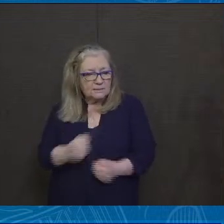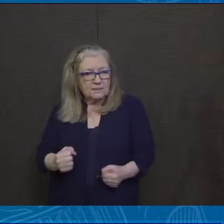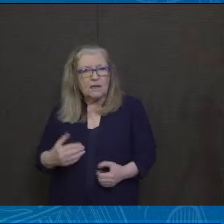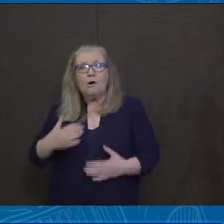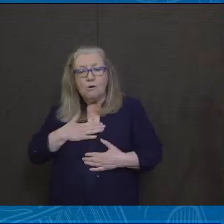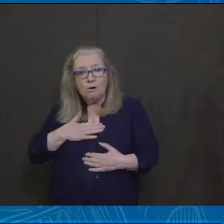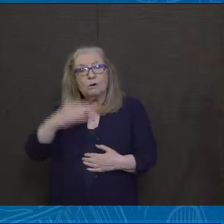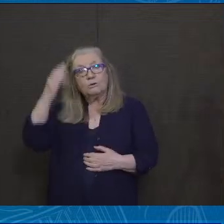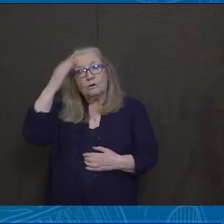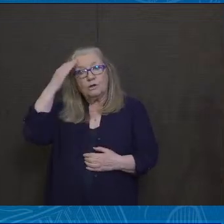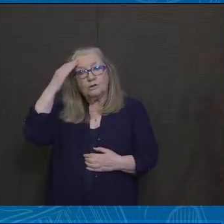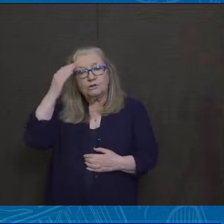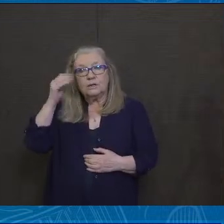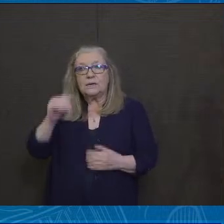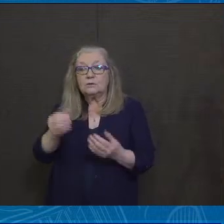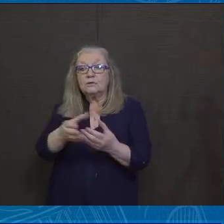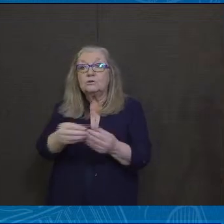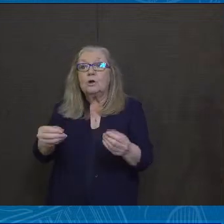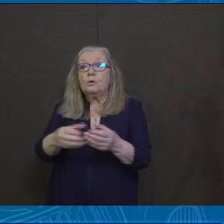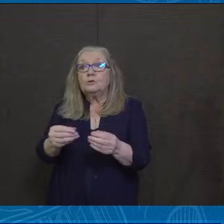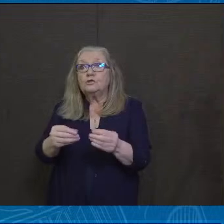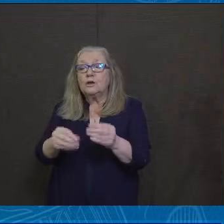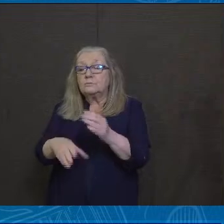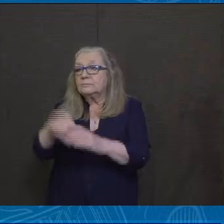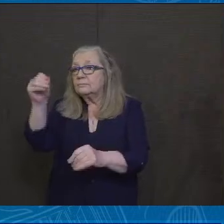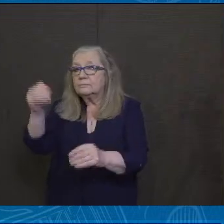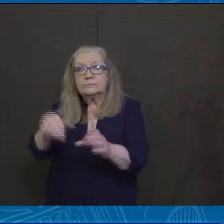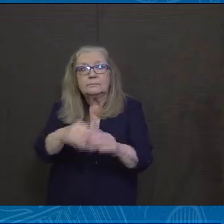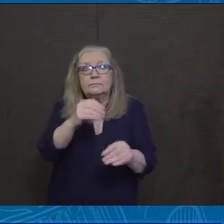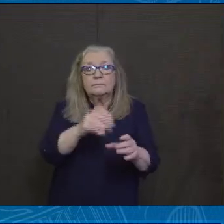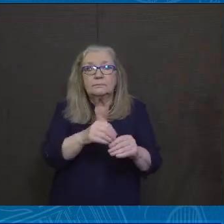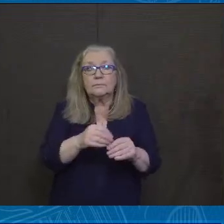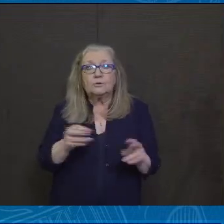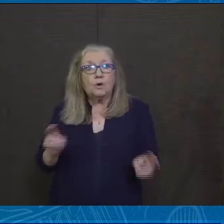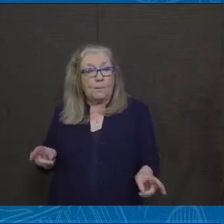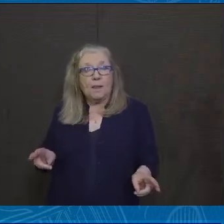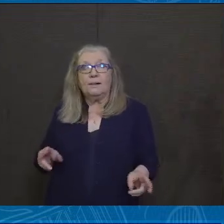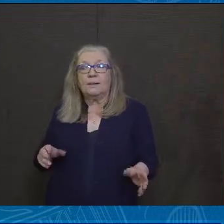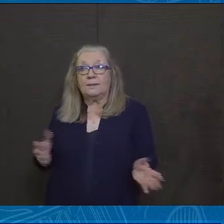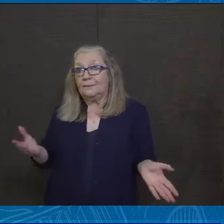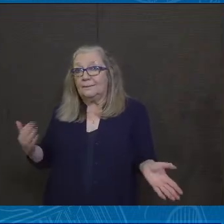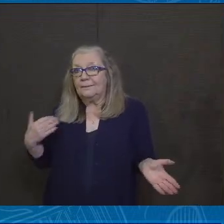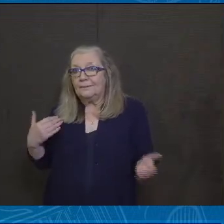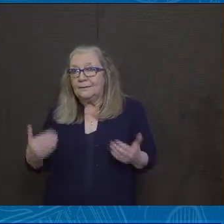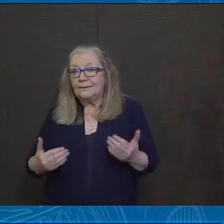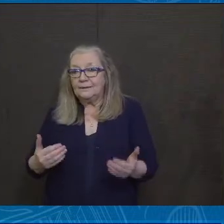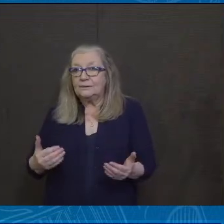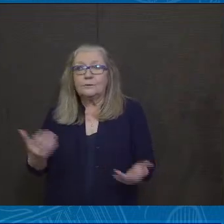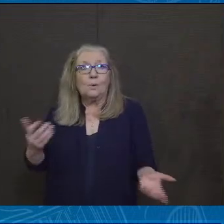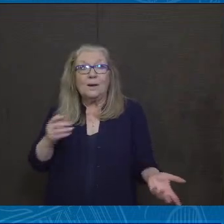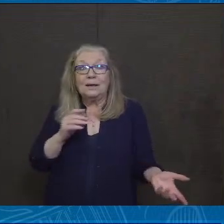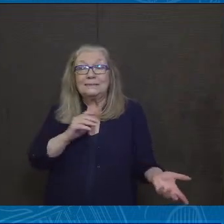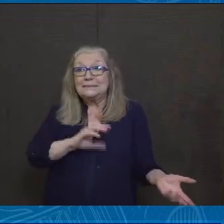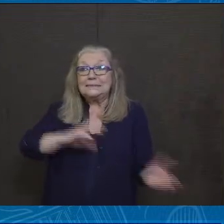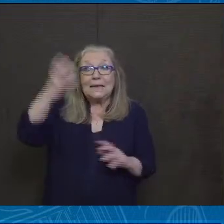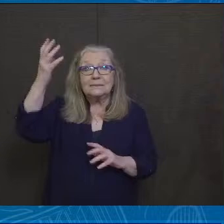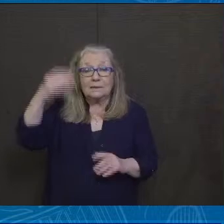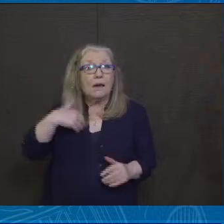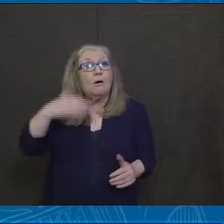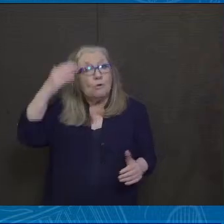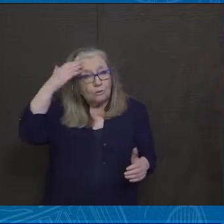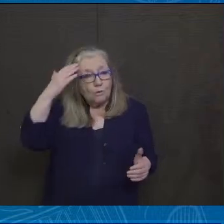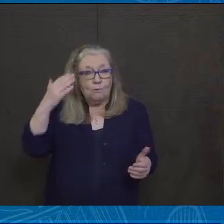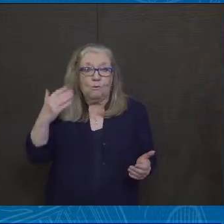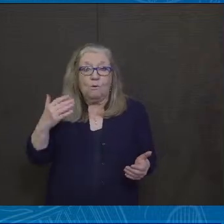to find solution for their issues at a normal time, at time or during disaster, and even